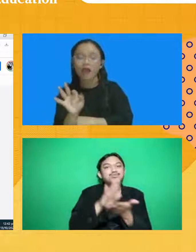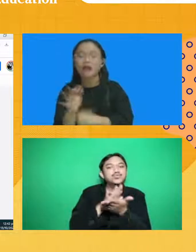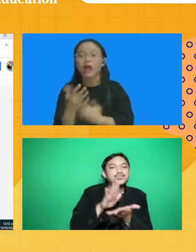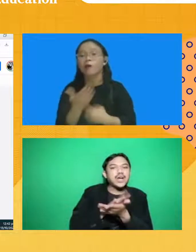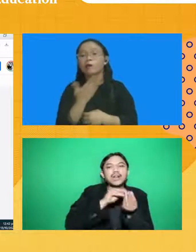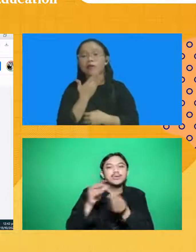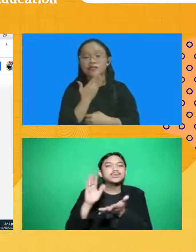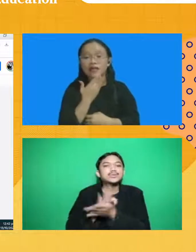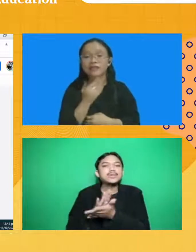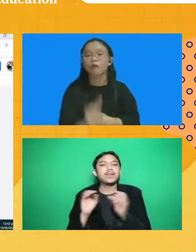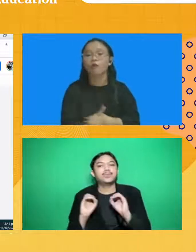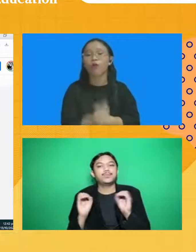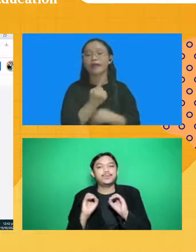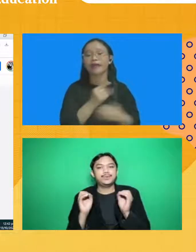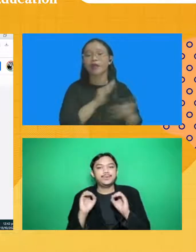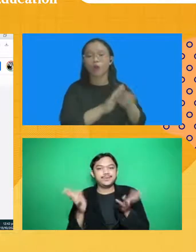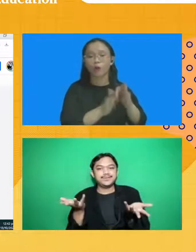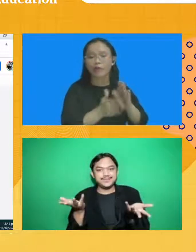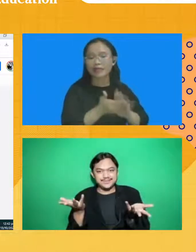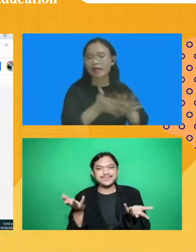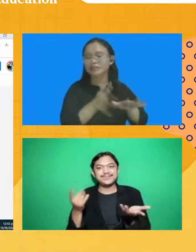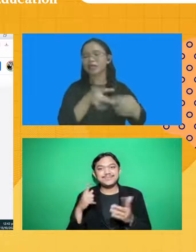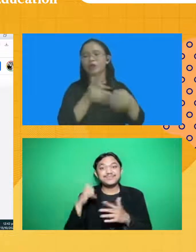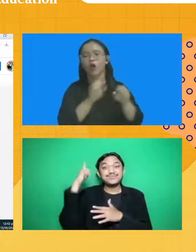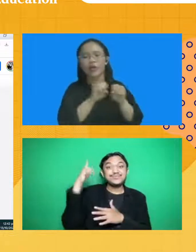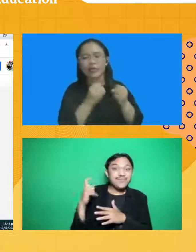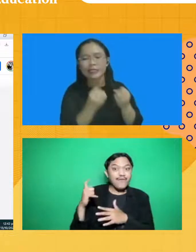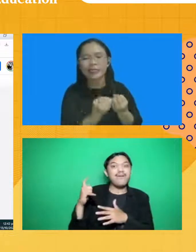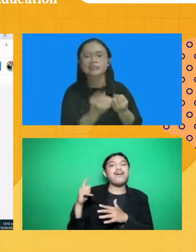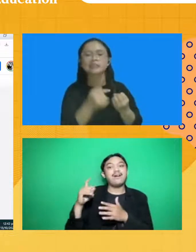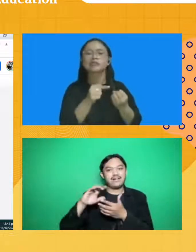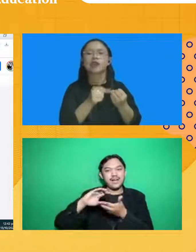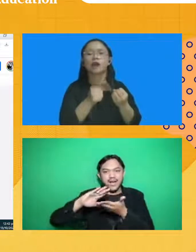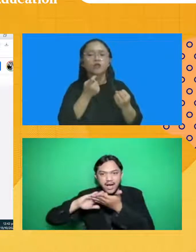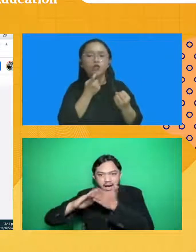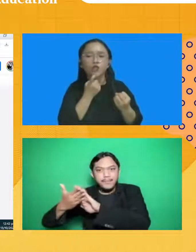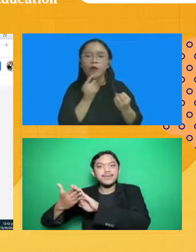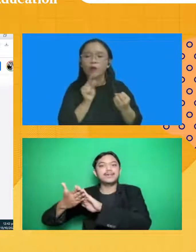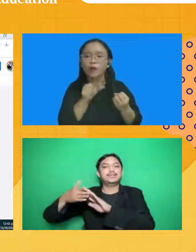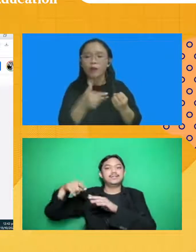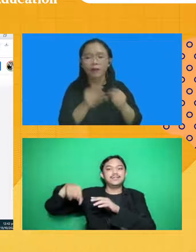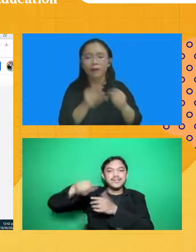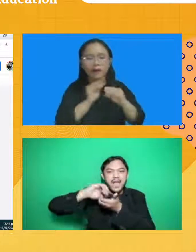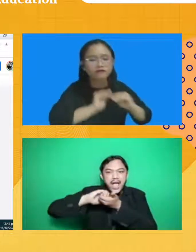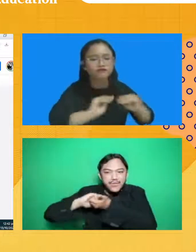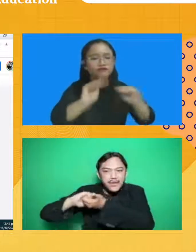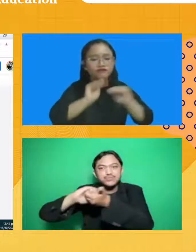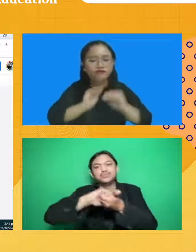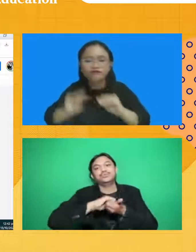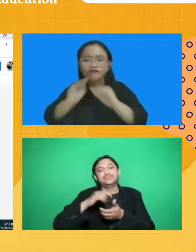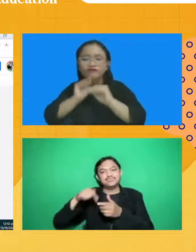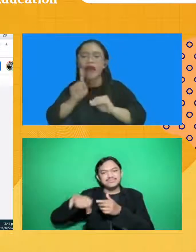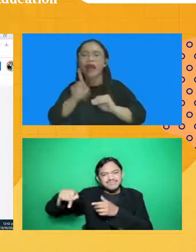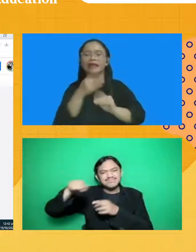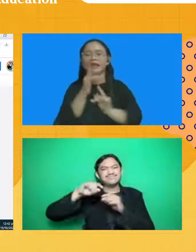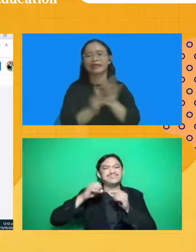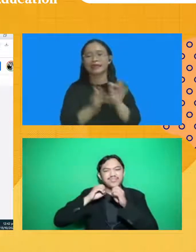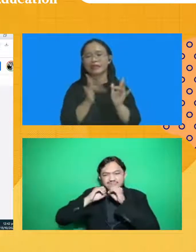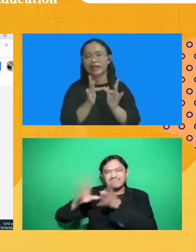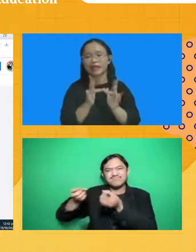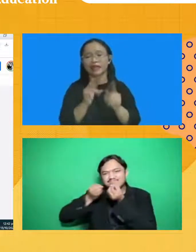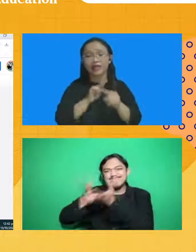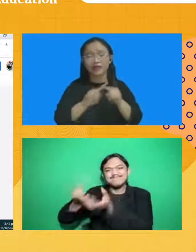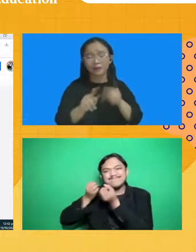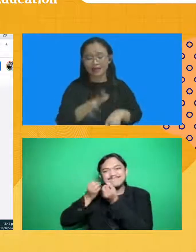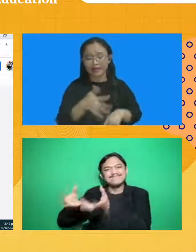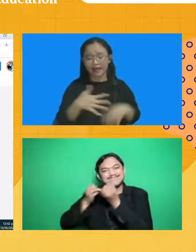remote villages there where there is still internet, but there's no awareness that